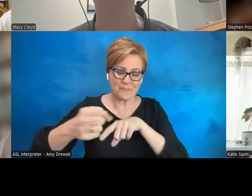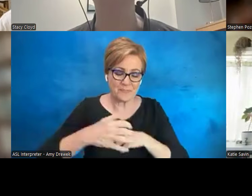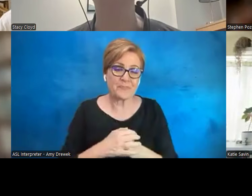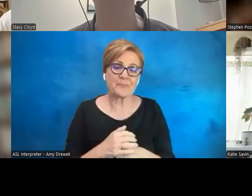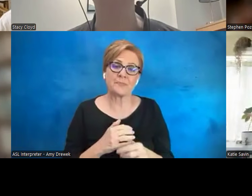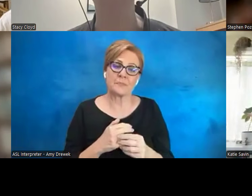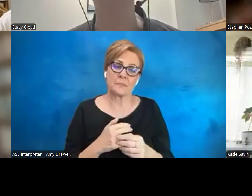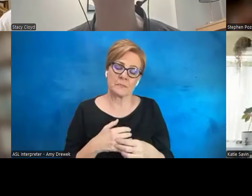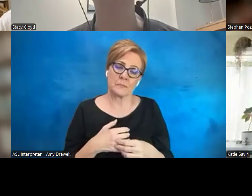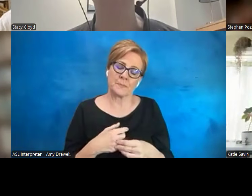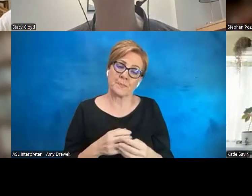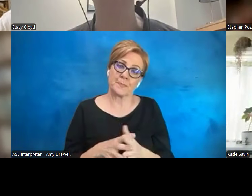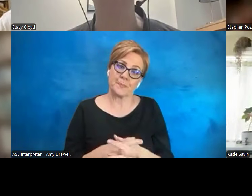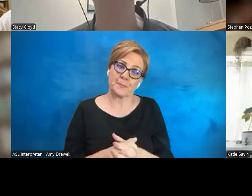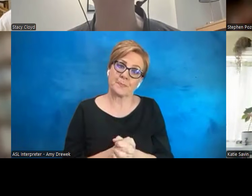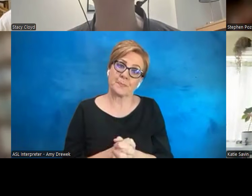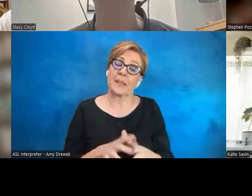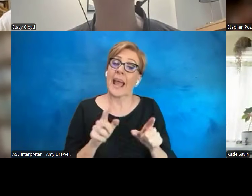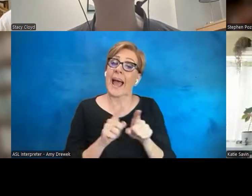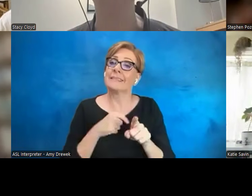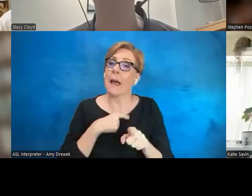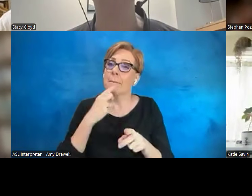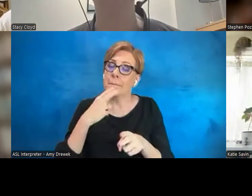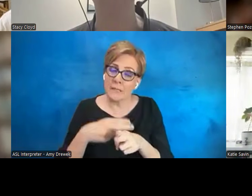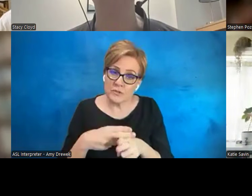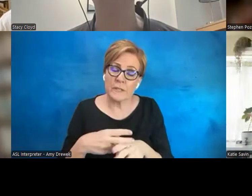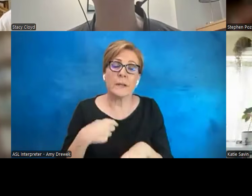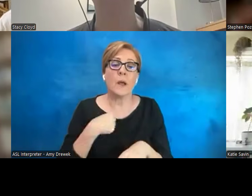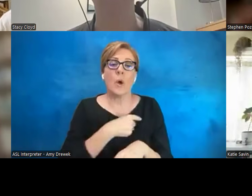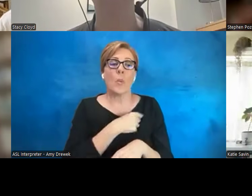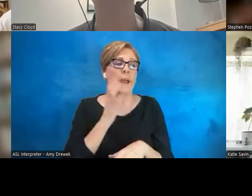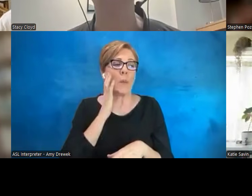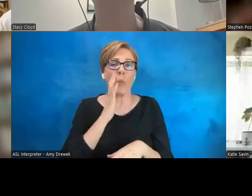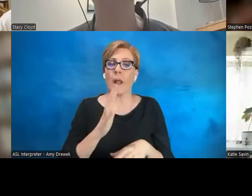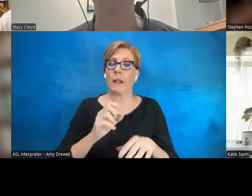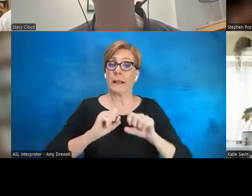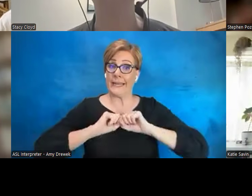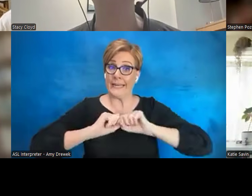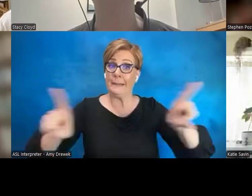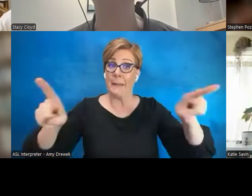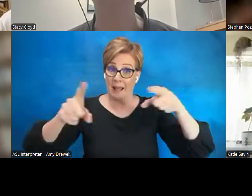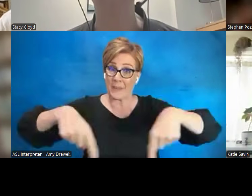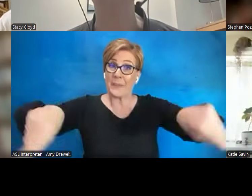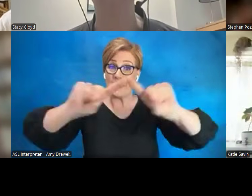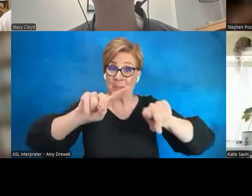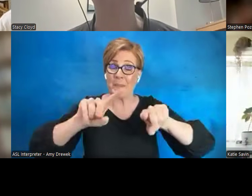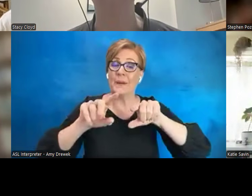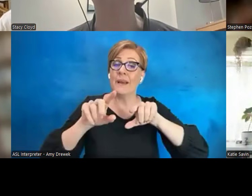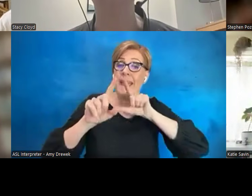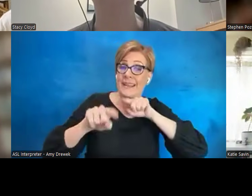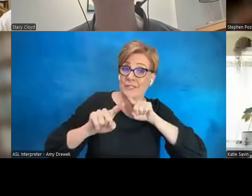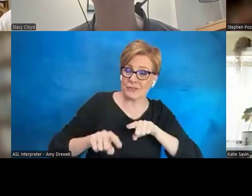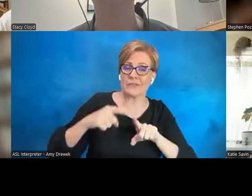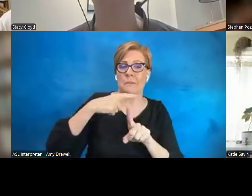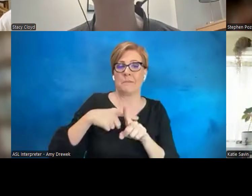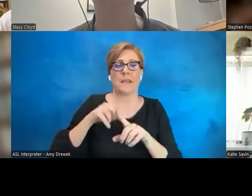said, we will be following up with some written materials by email to everybody who's registered. And